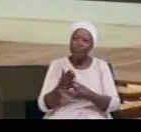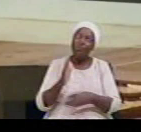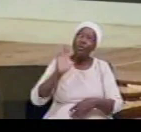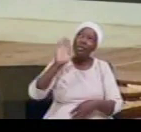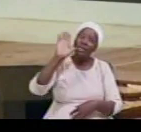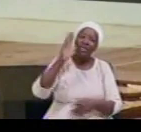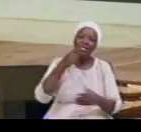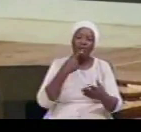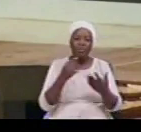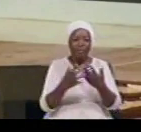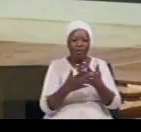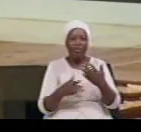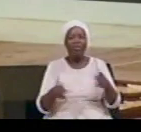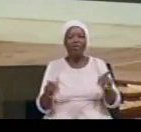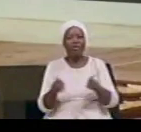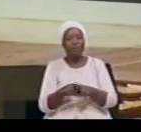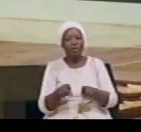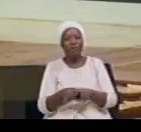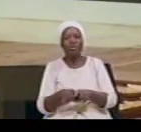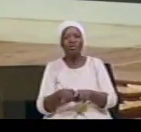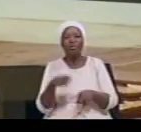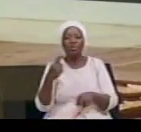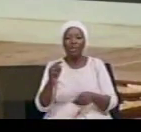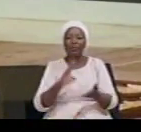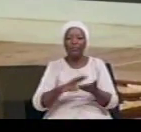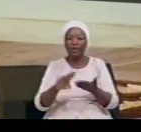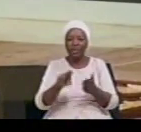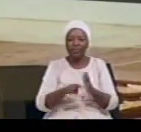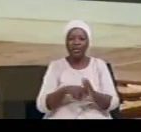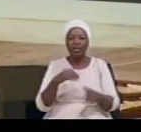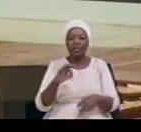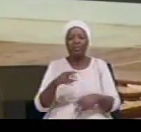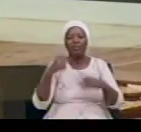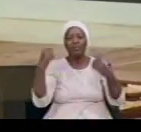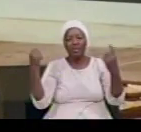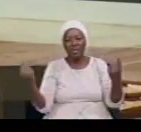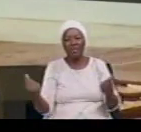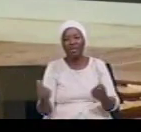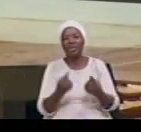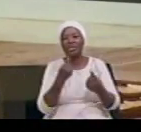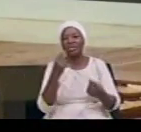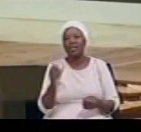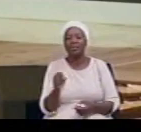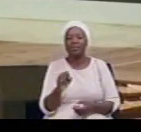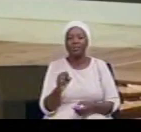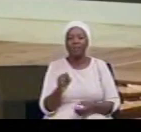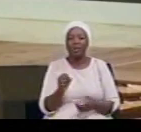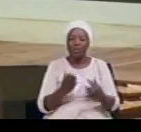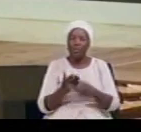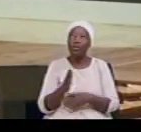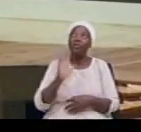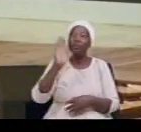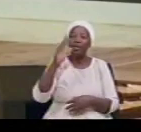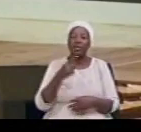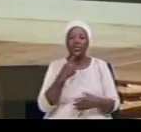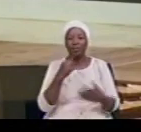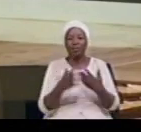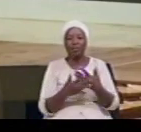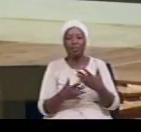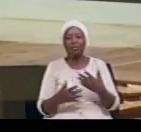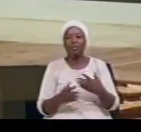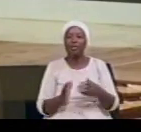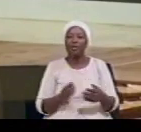blood, even the forgiveness of sin. Through his blood. Through